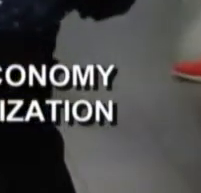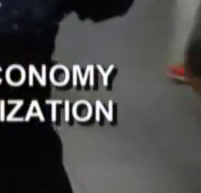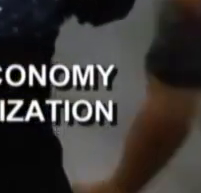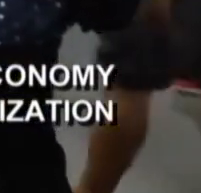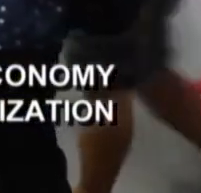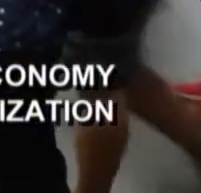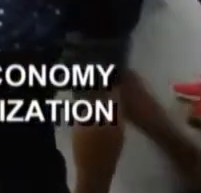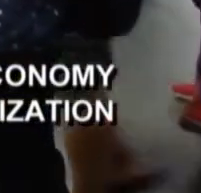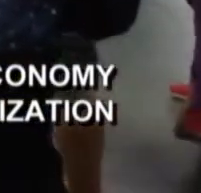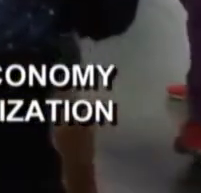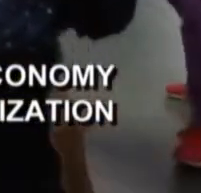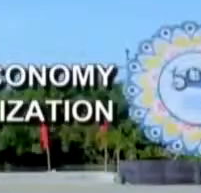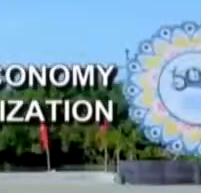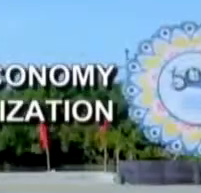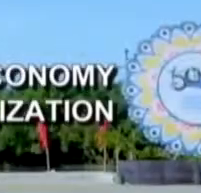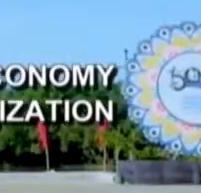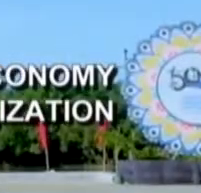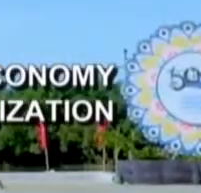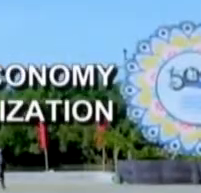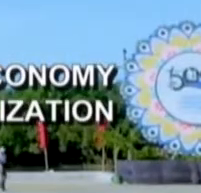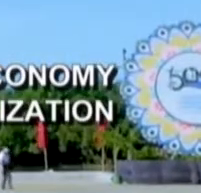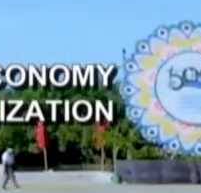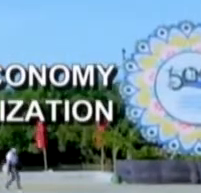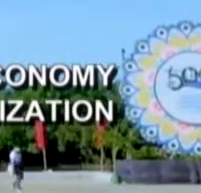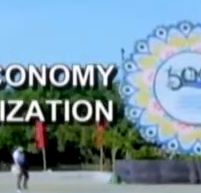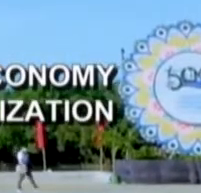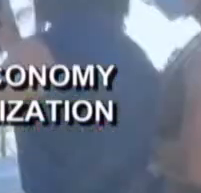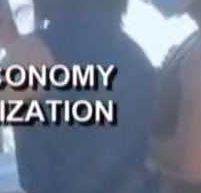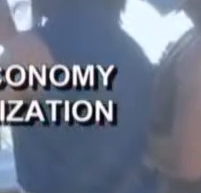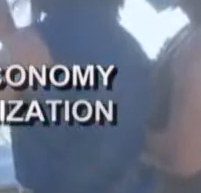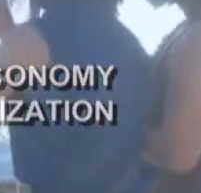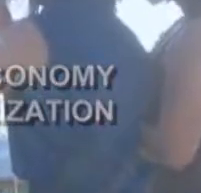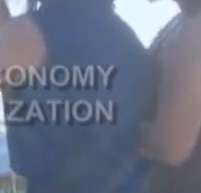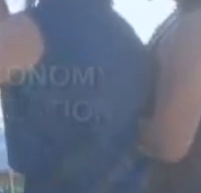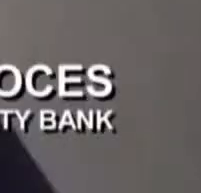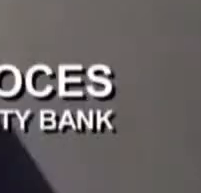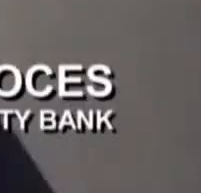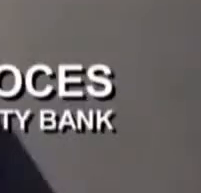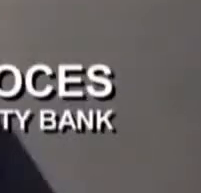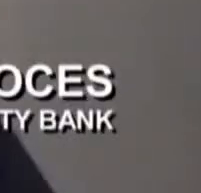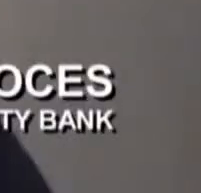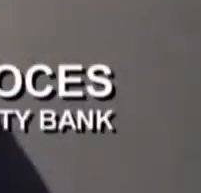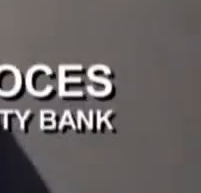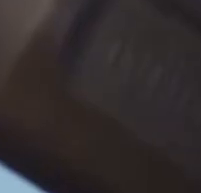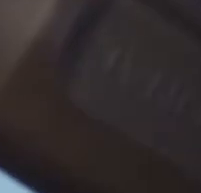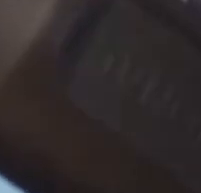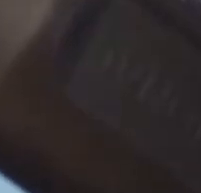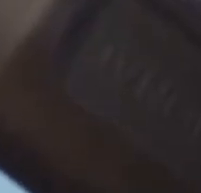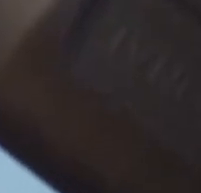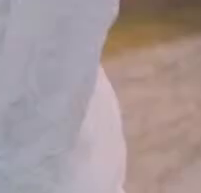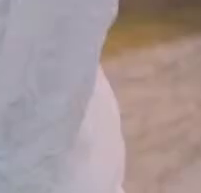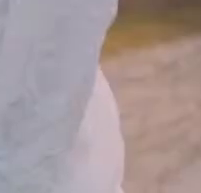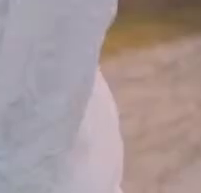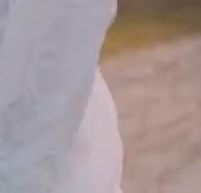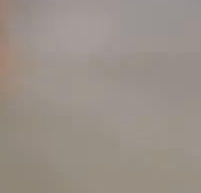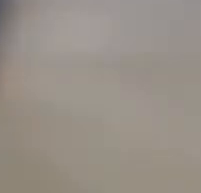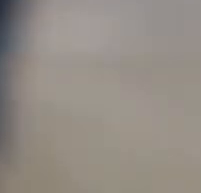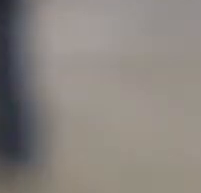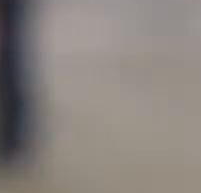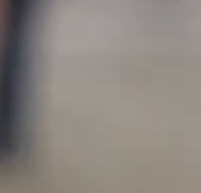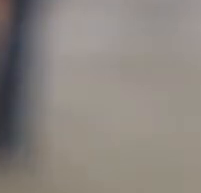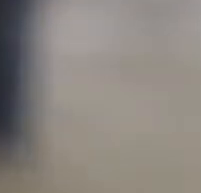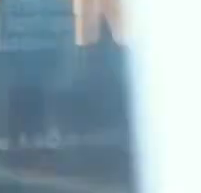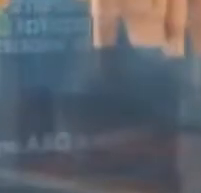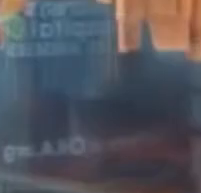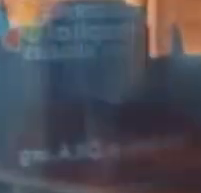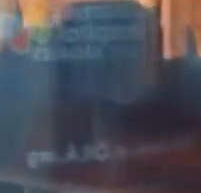have allowed more transportation to come out. That's going to prove to be better for demand. If we do follow the